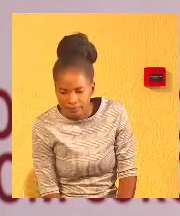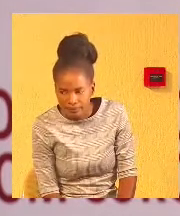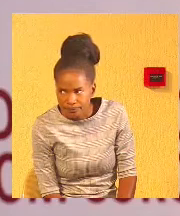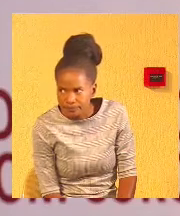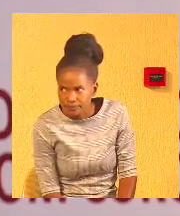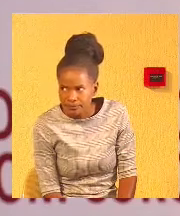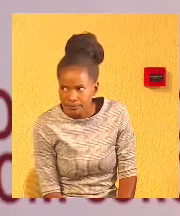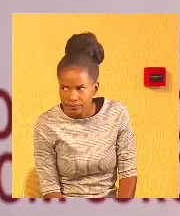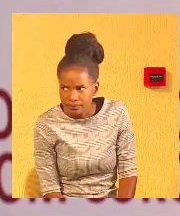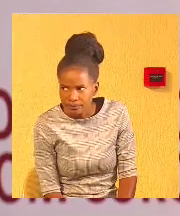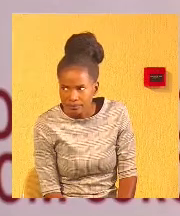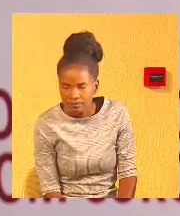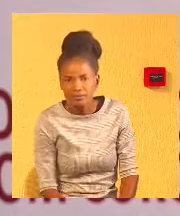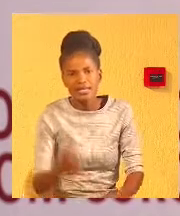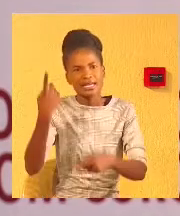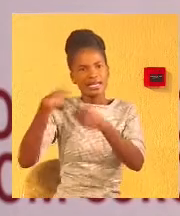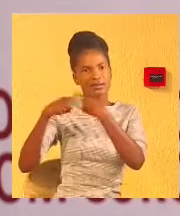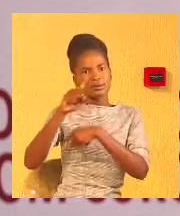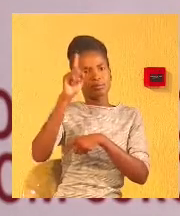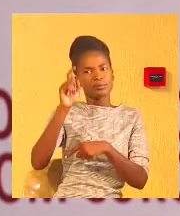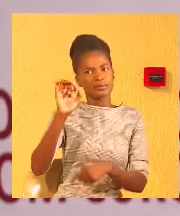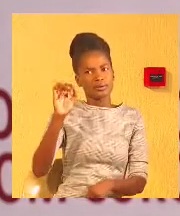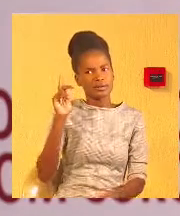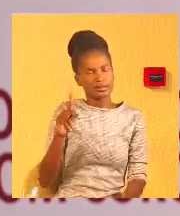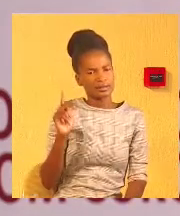we are saying just repeat the question again.